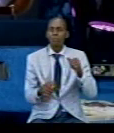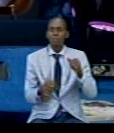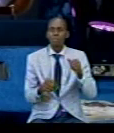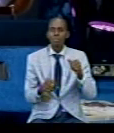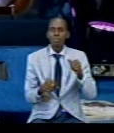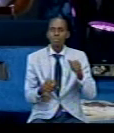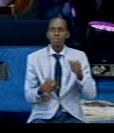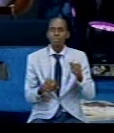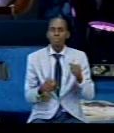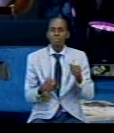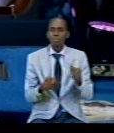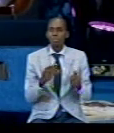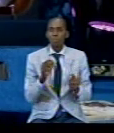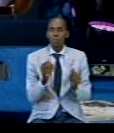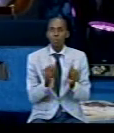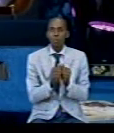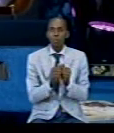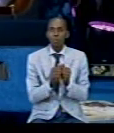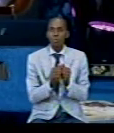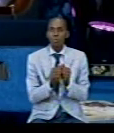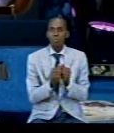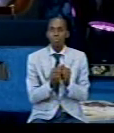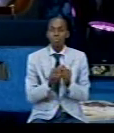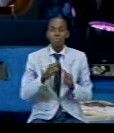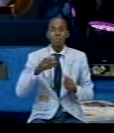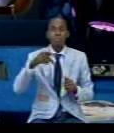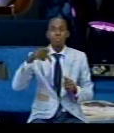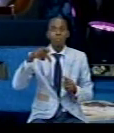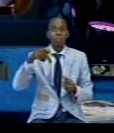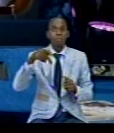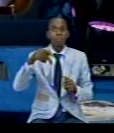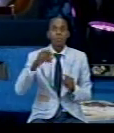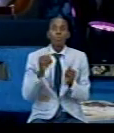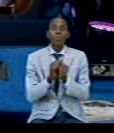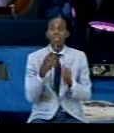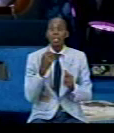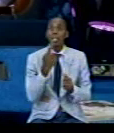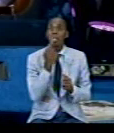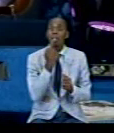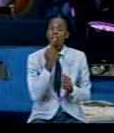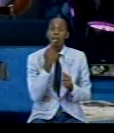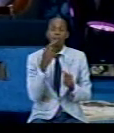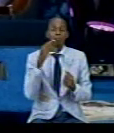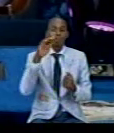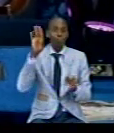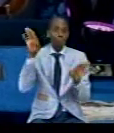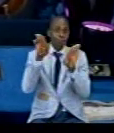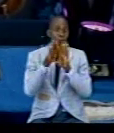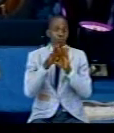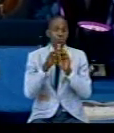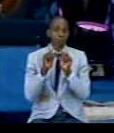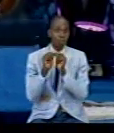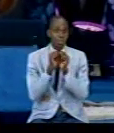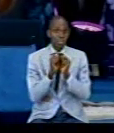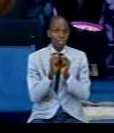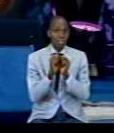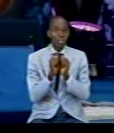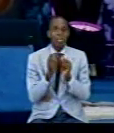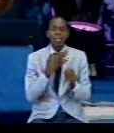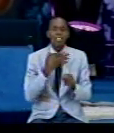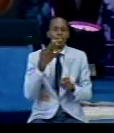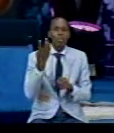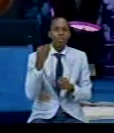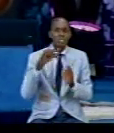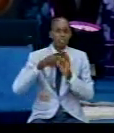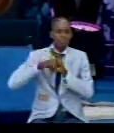cleft closed. And there was like a deep wound, not